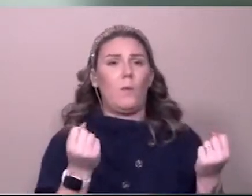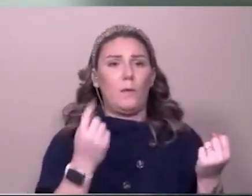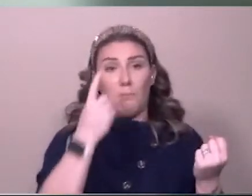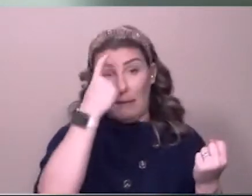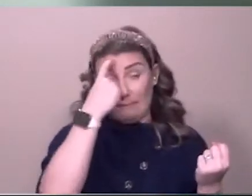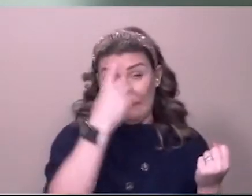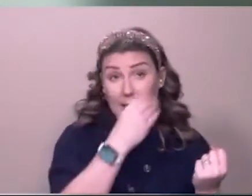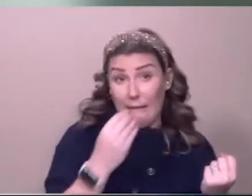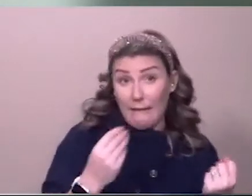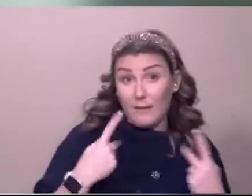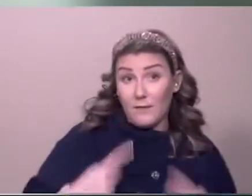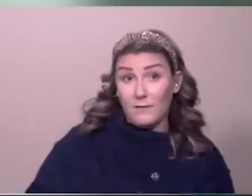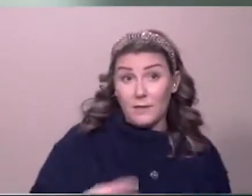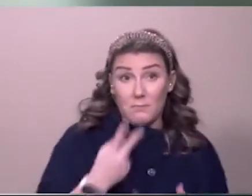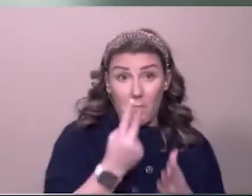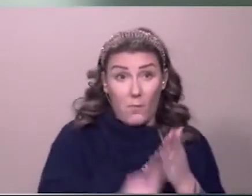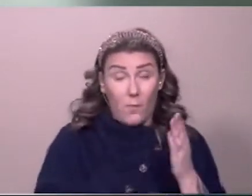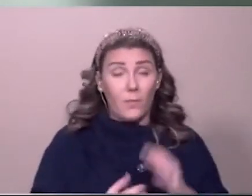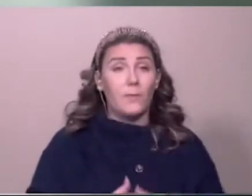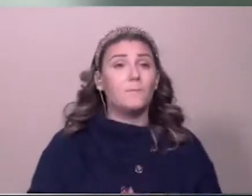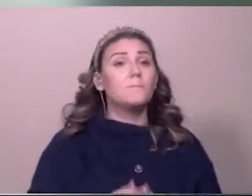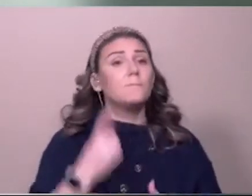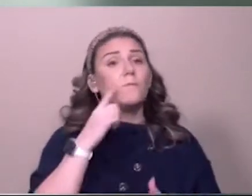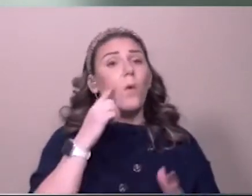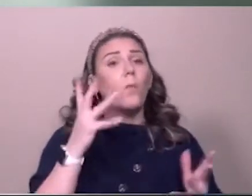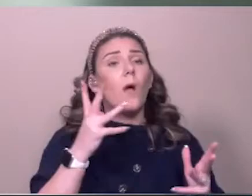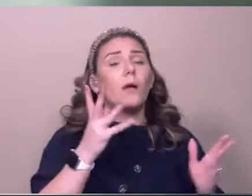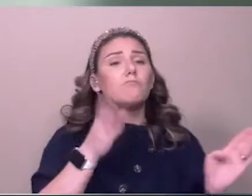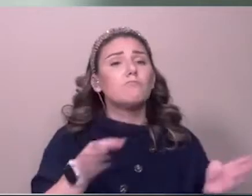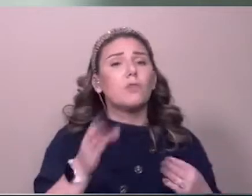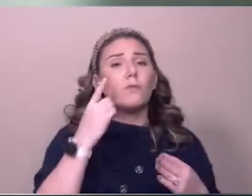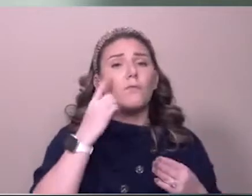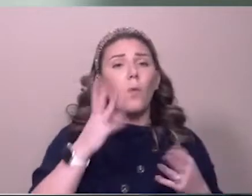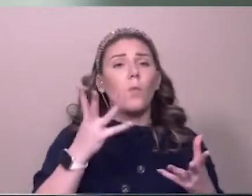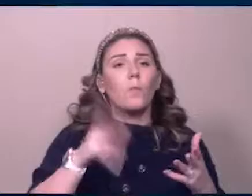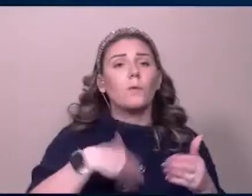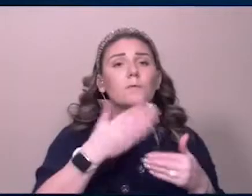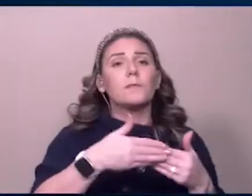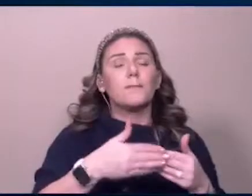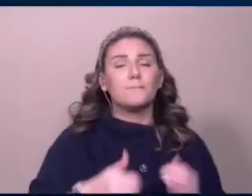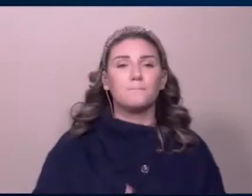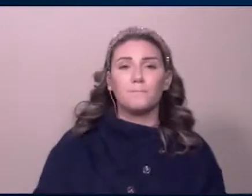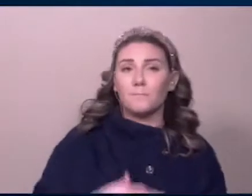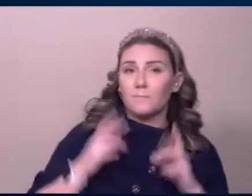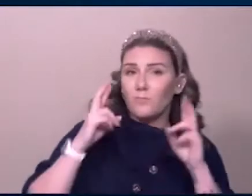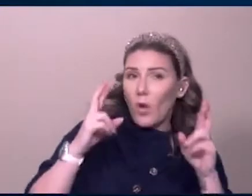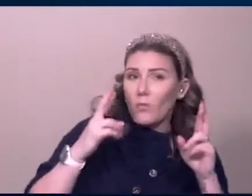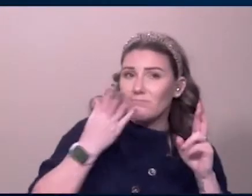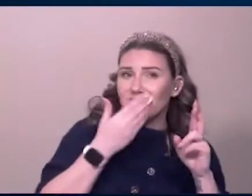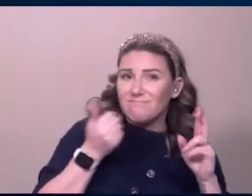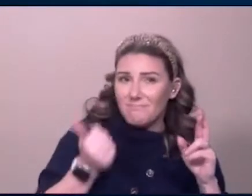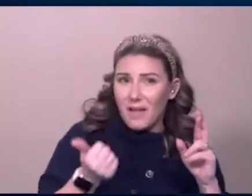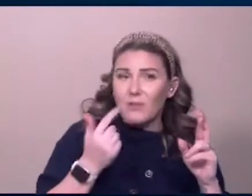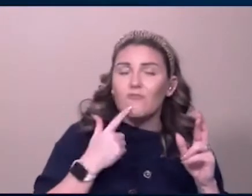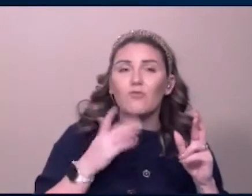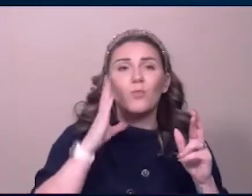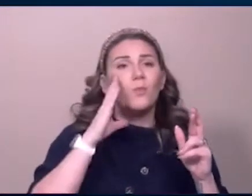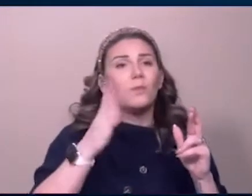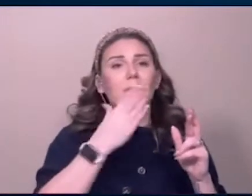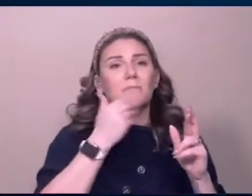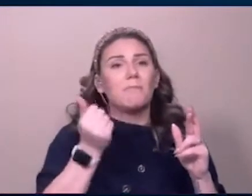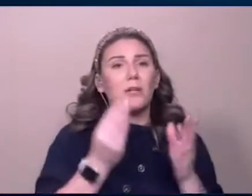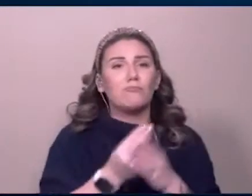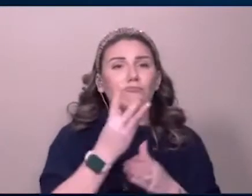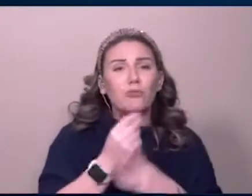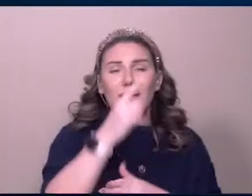and physically to prepare for what's next. I'm going to hope it's going to be a better spring and